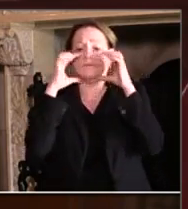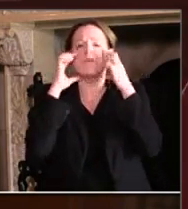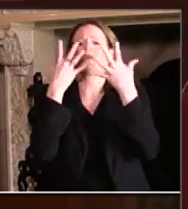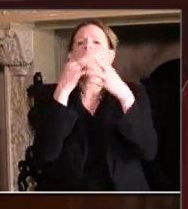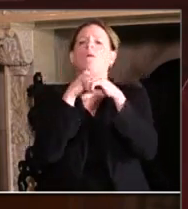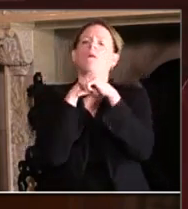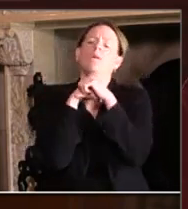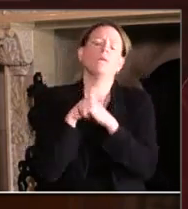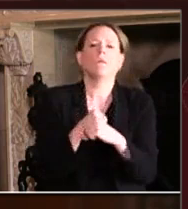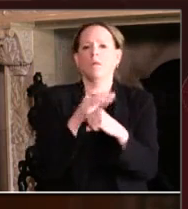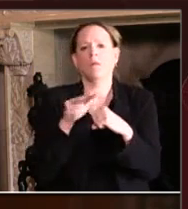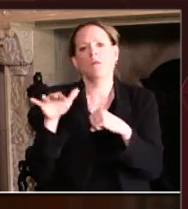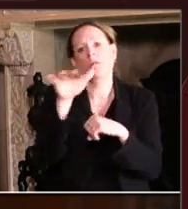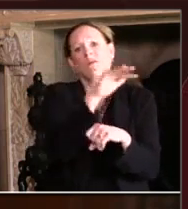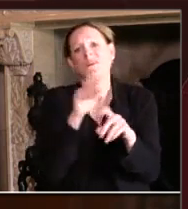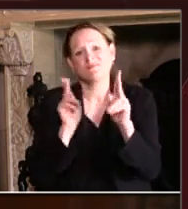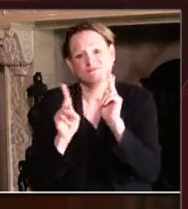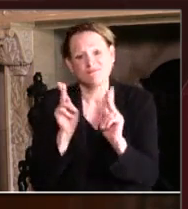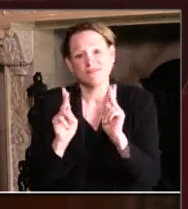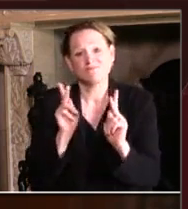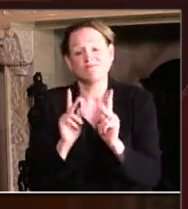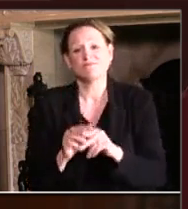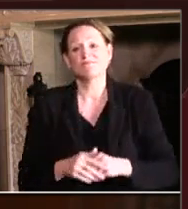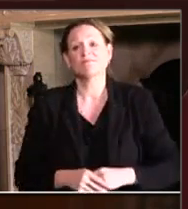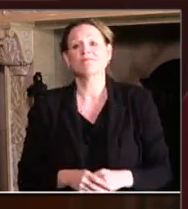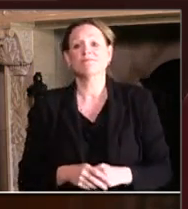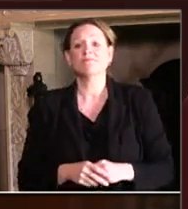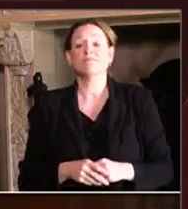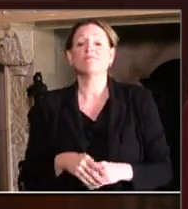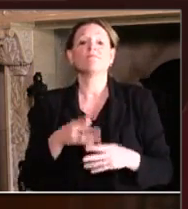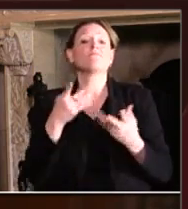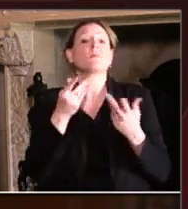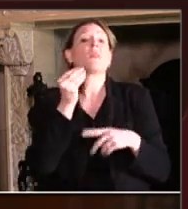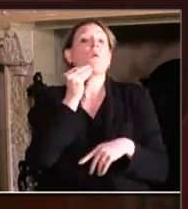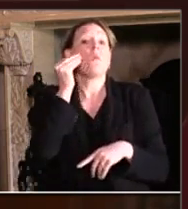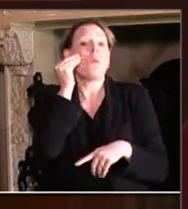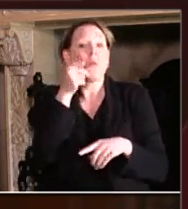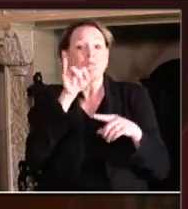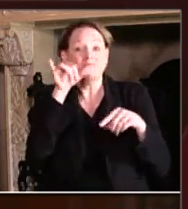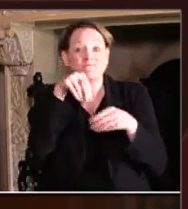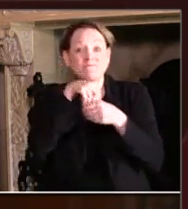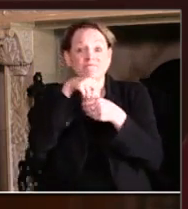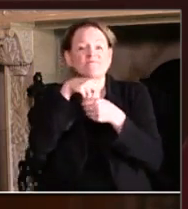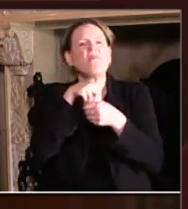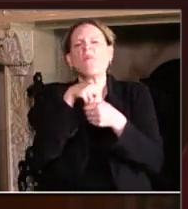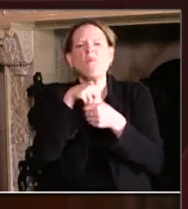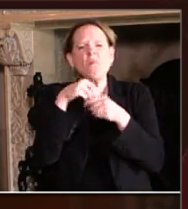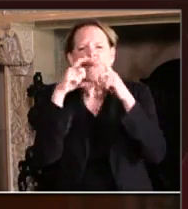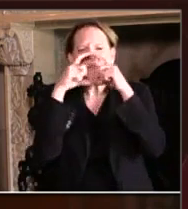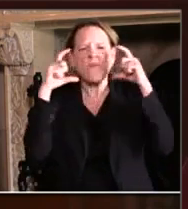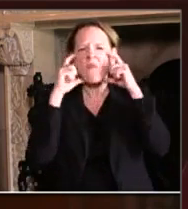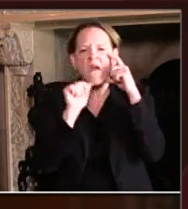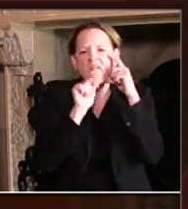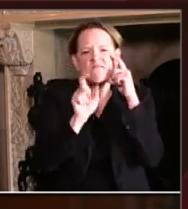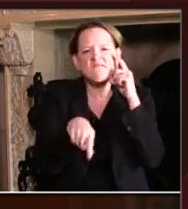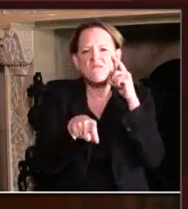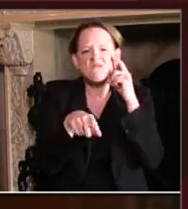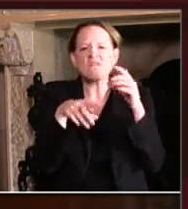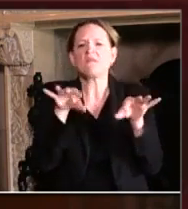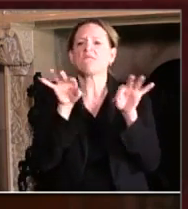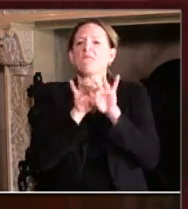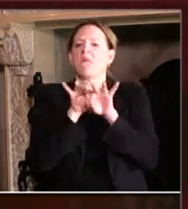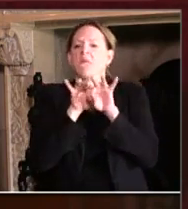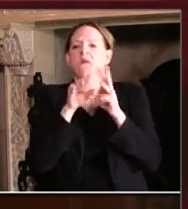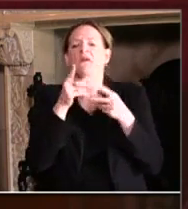much as possible. We don't need to wear a mask at home or in our small groups of people who are practicing social distancing. For